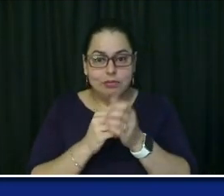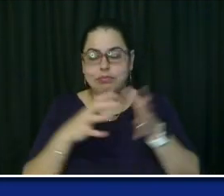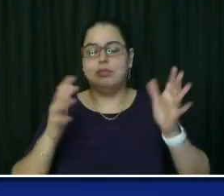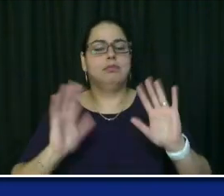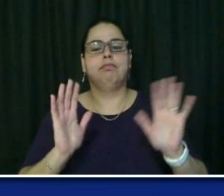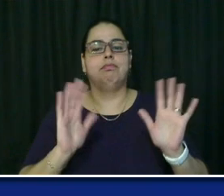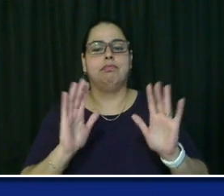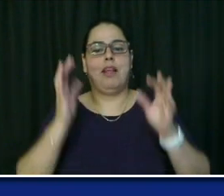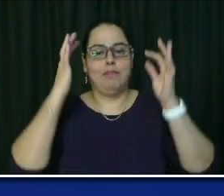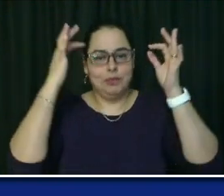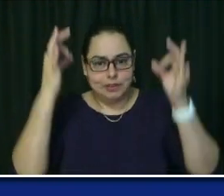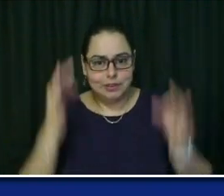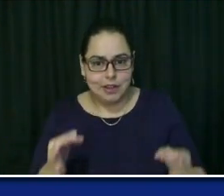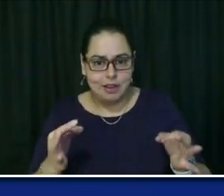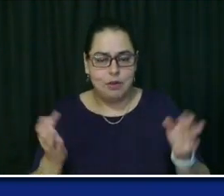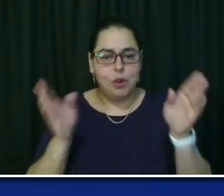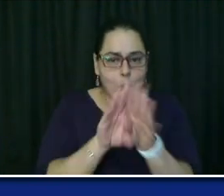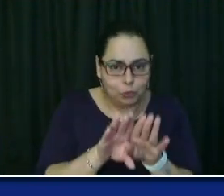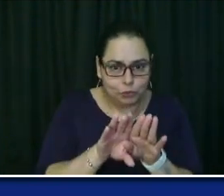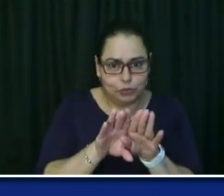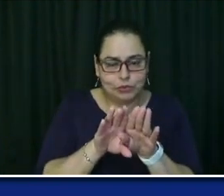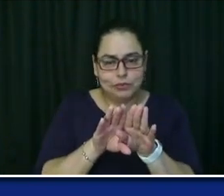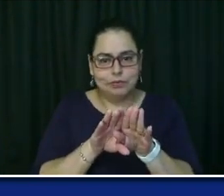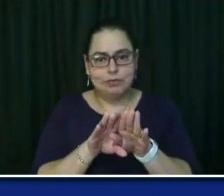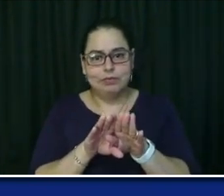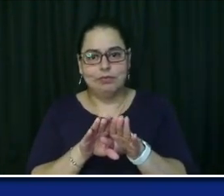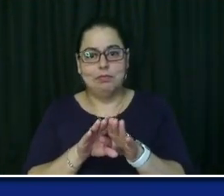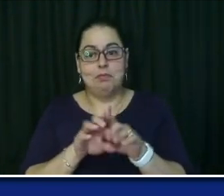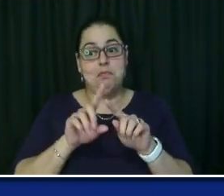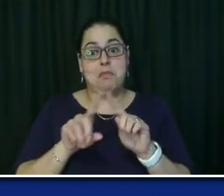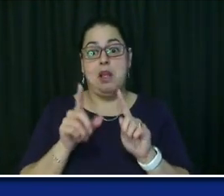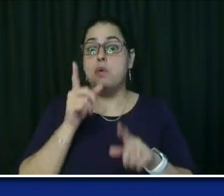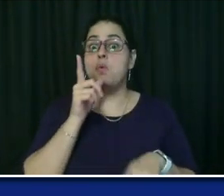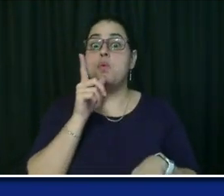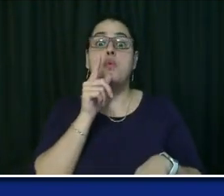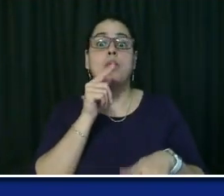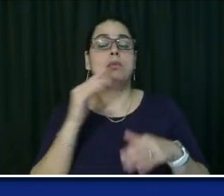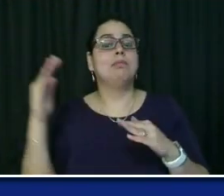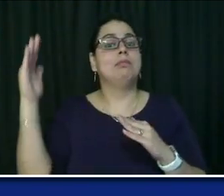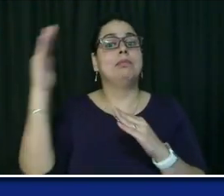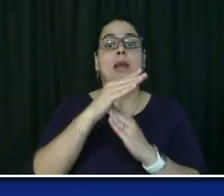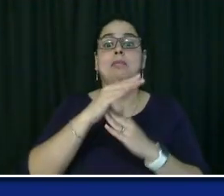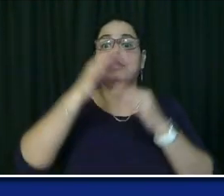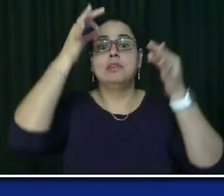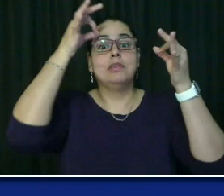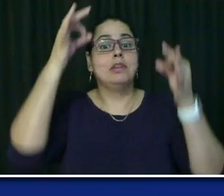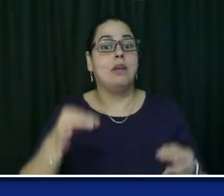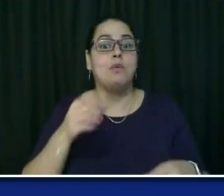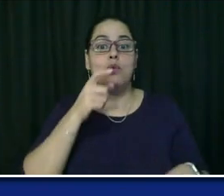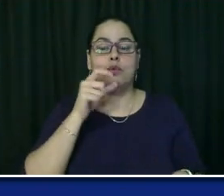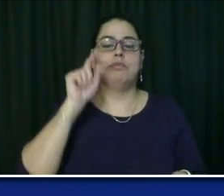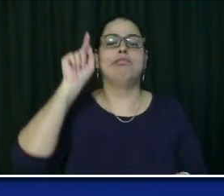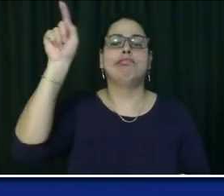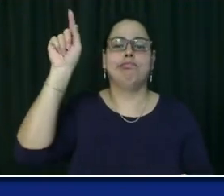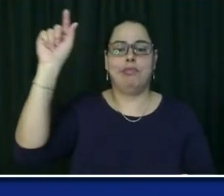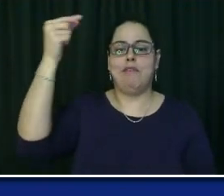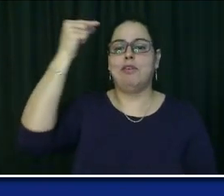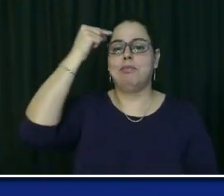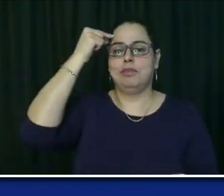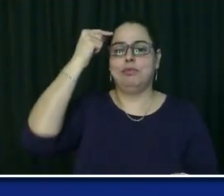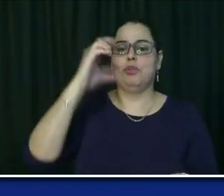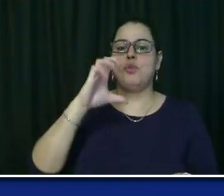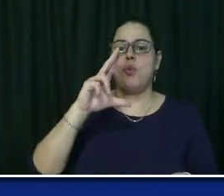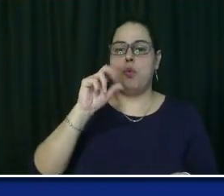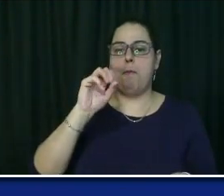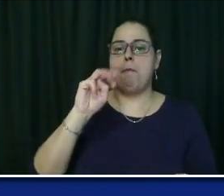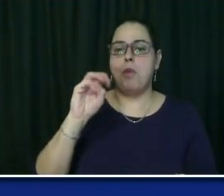Governor Cuomo has the great overarching executive authority. He is the one that's made the decision that you can go back to school, the kids can play sports in